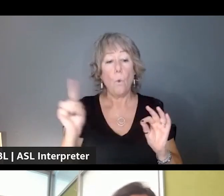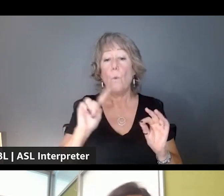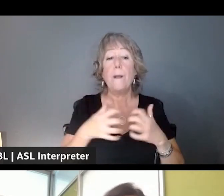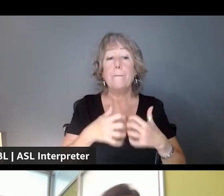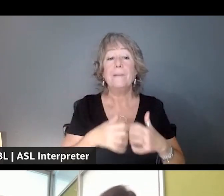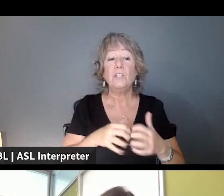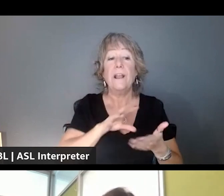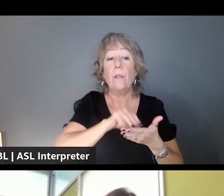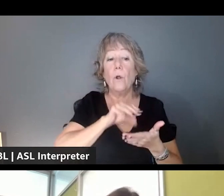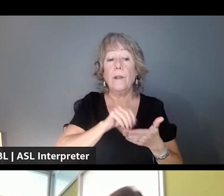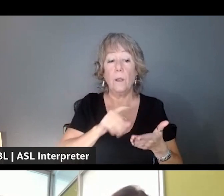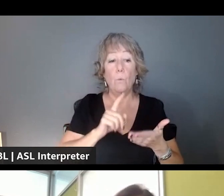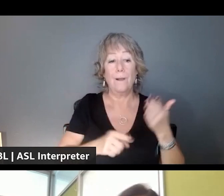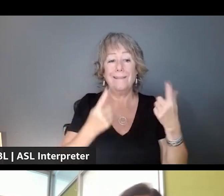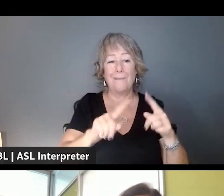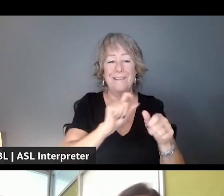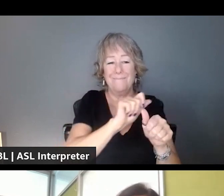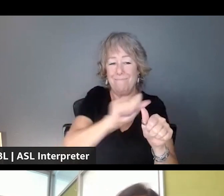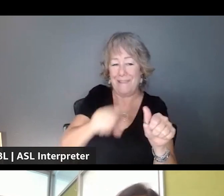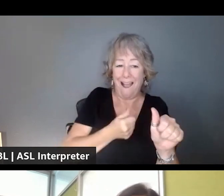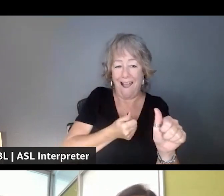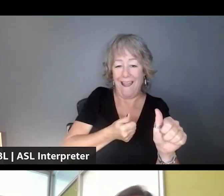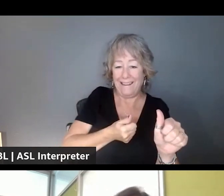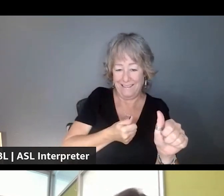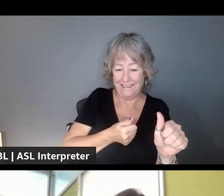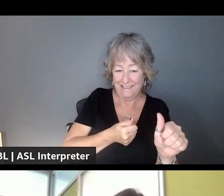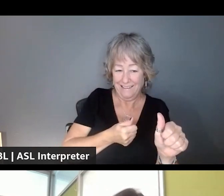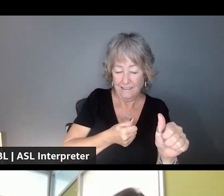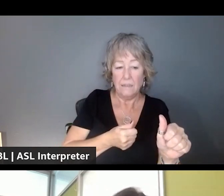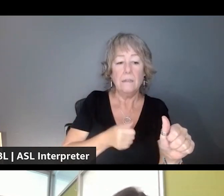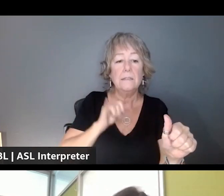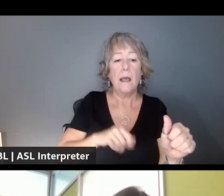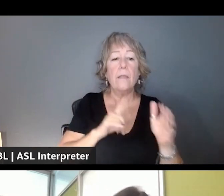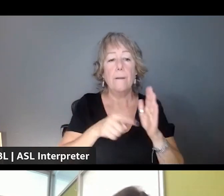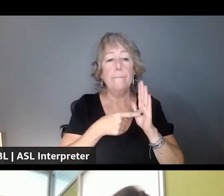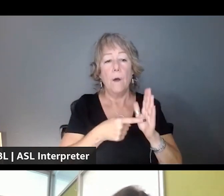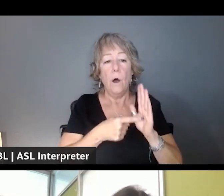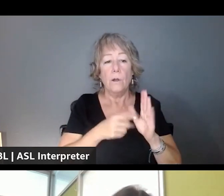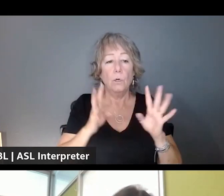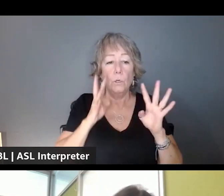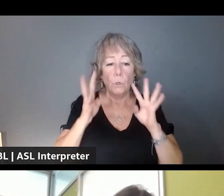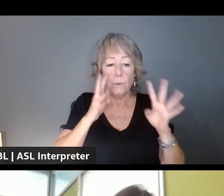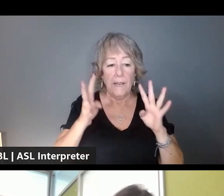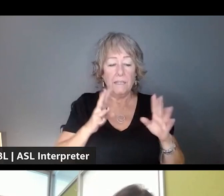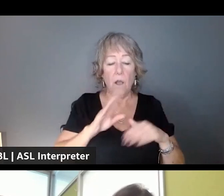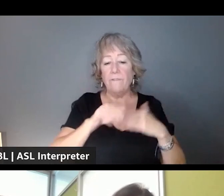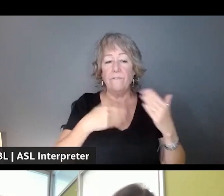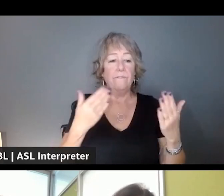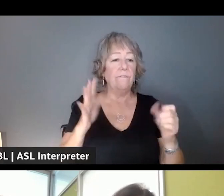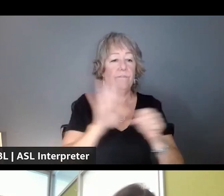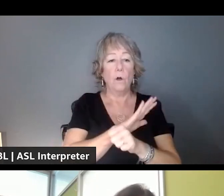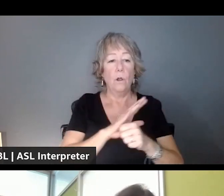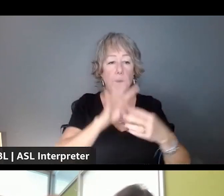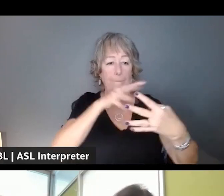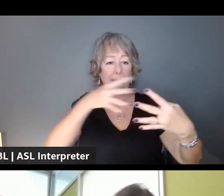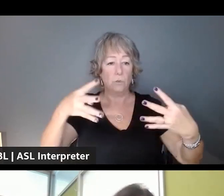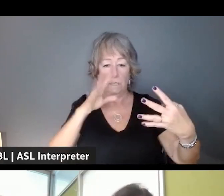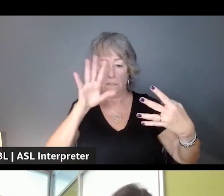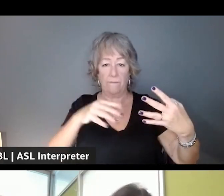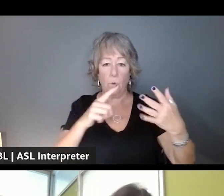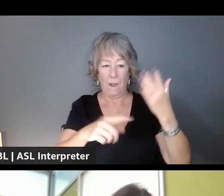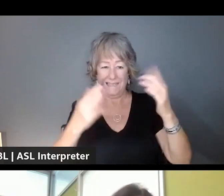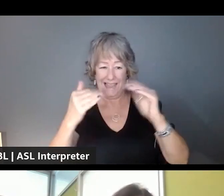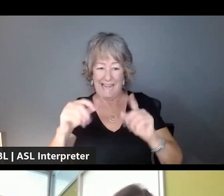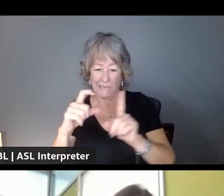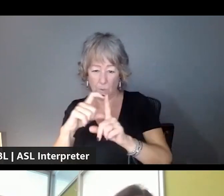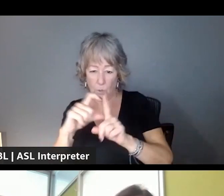really happening behind the scenes? It's the model creates a whole matrix of what's the next word and gives it a